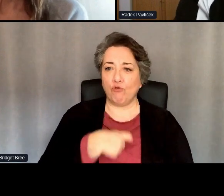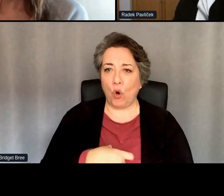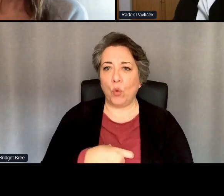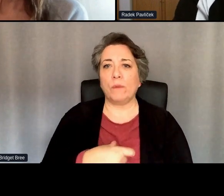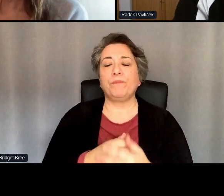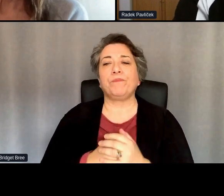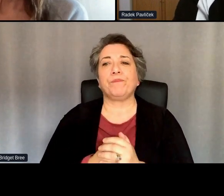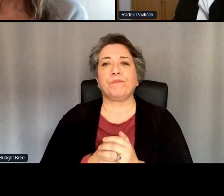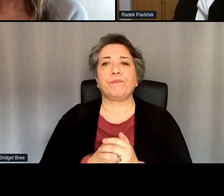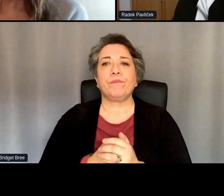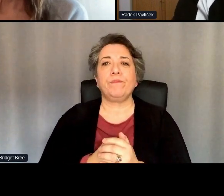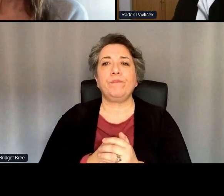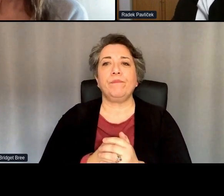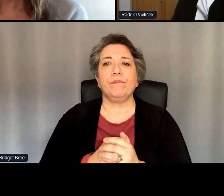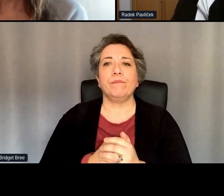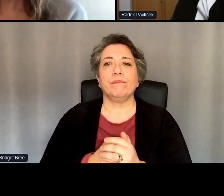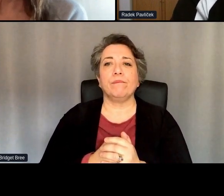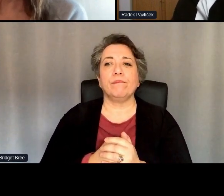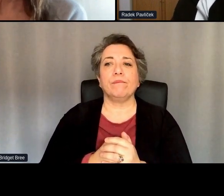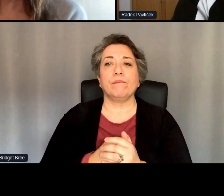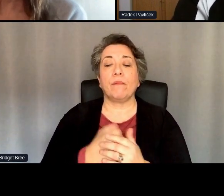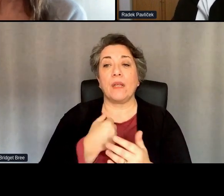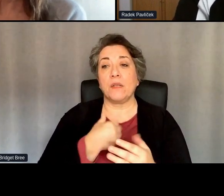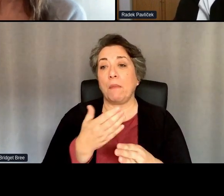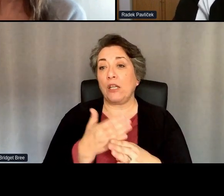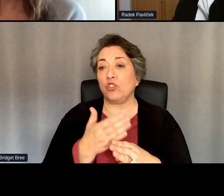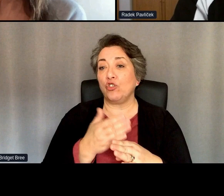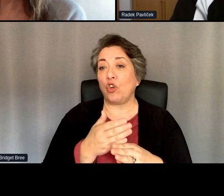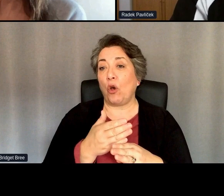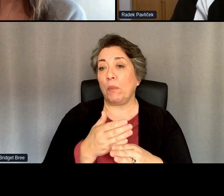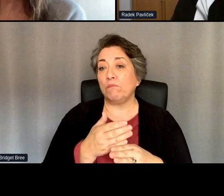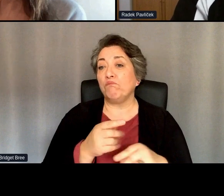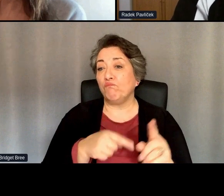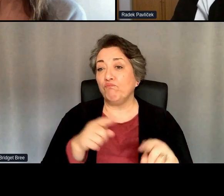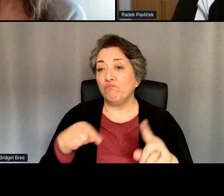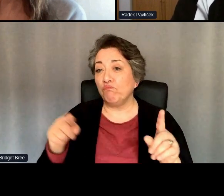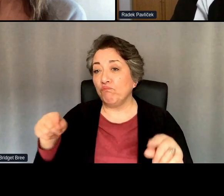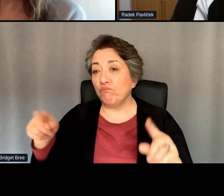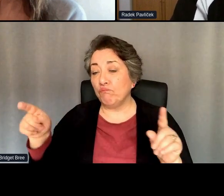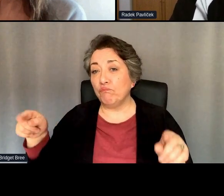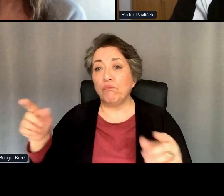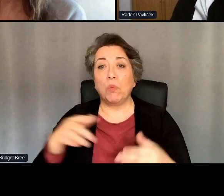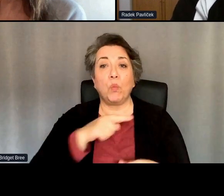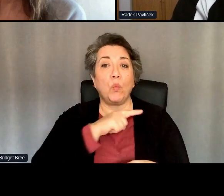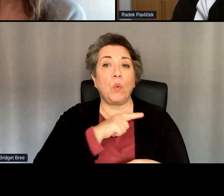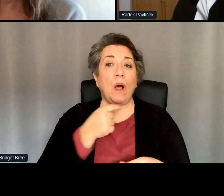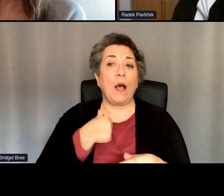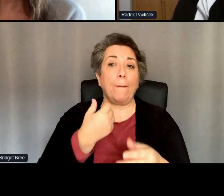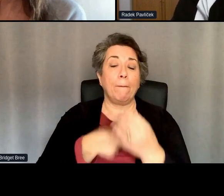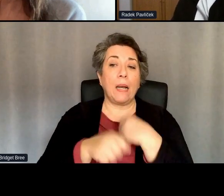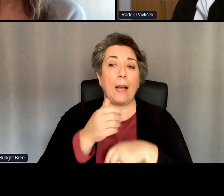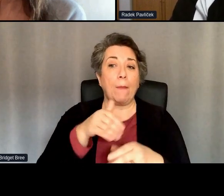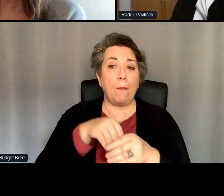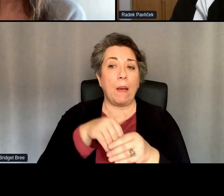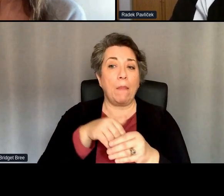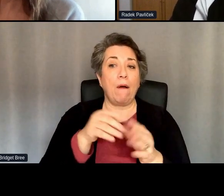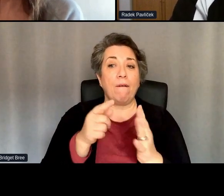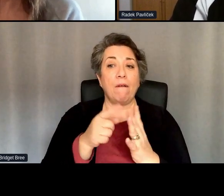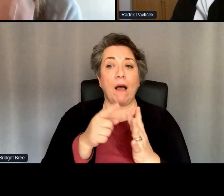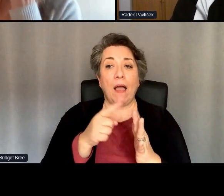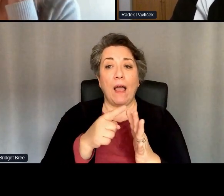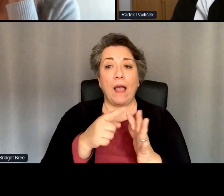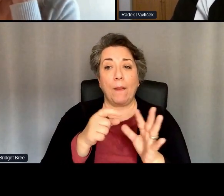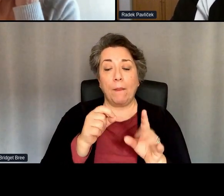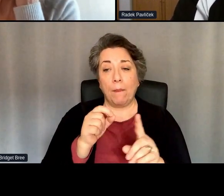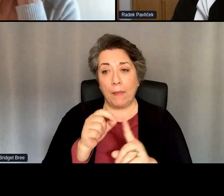routine regarding my job tasks. And why I became member, there are